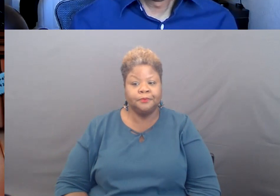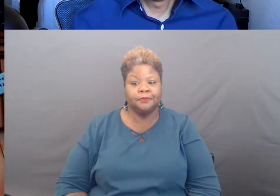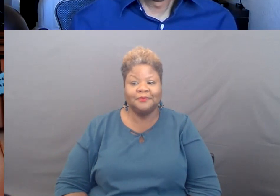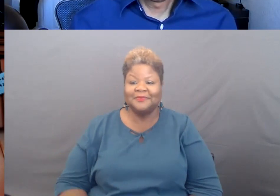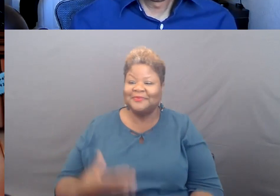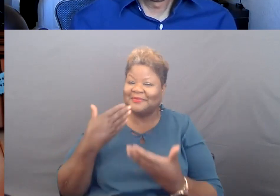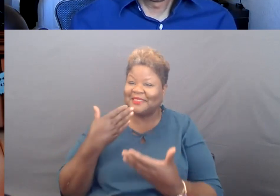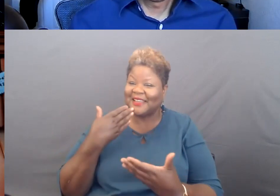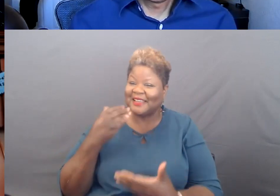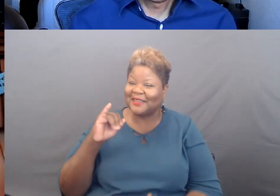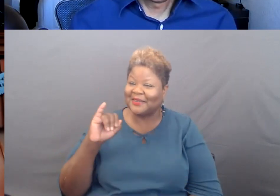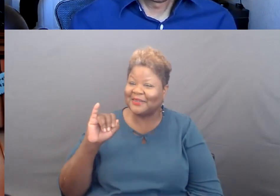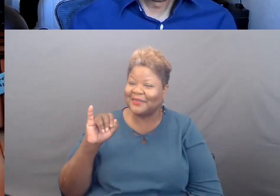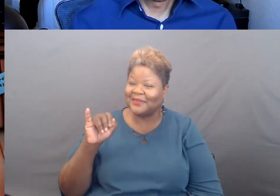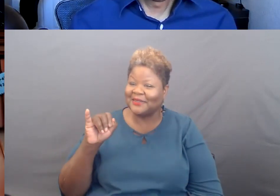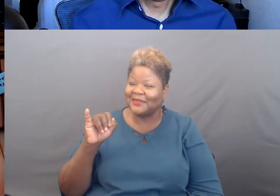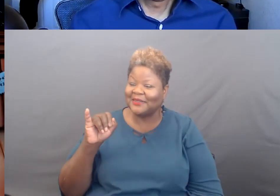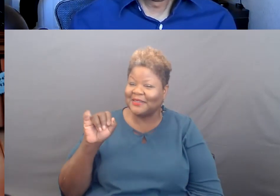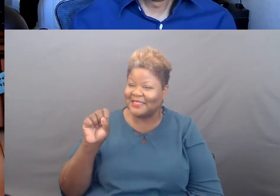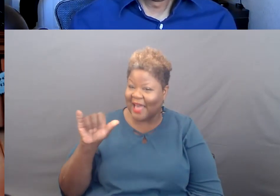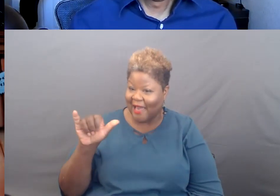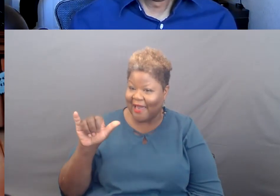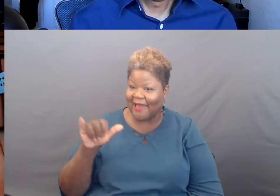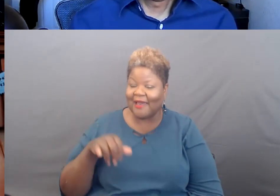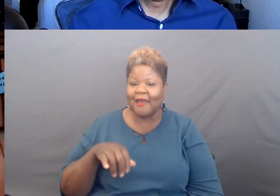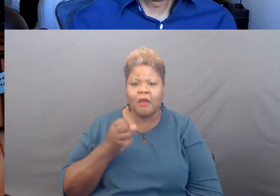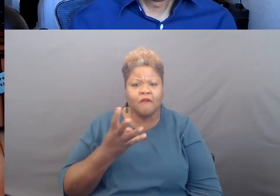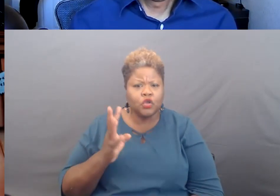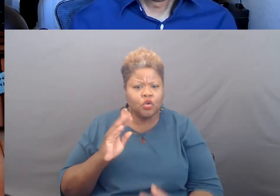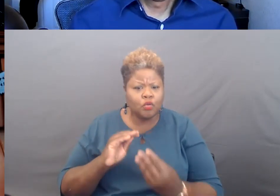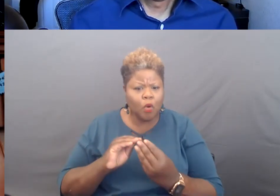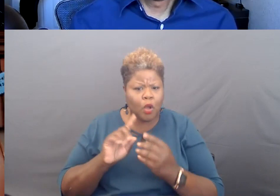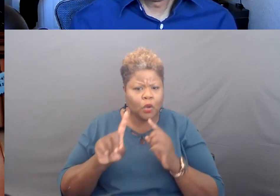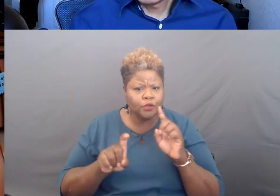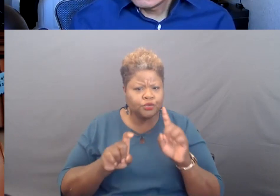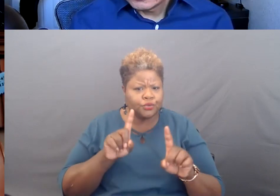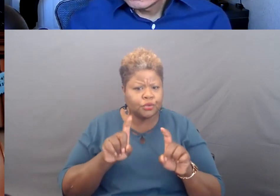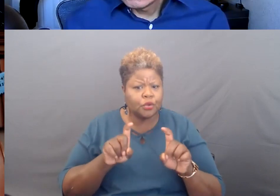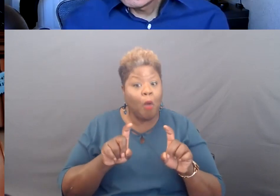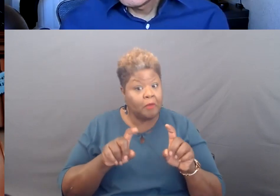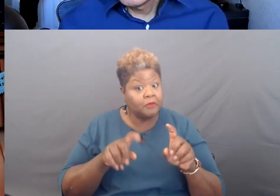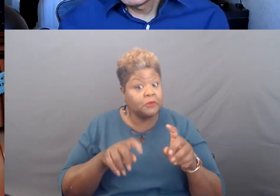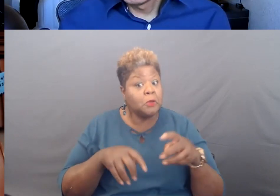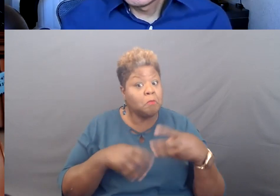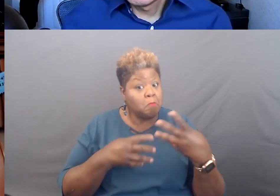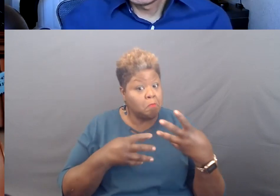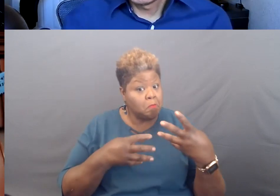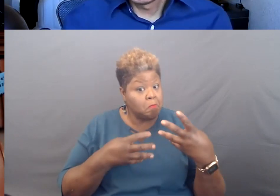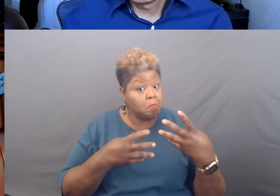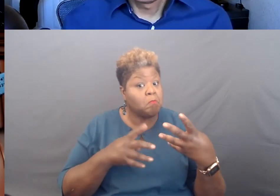Thanks, John. Thanks, Sai. Okay, I think we still have a few more we've got some questions coming in. Okay, we'll go back